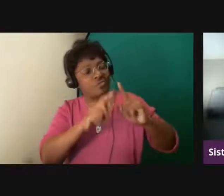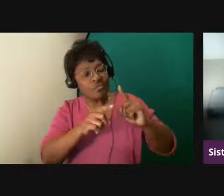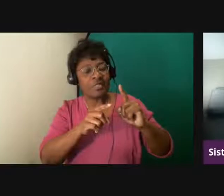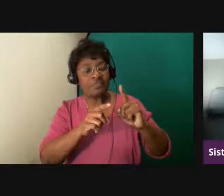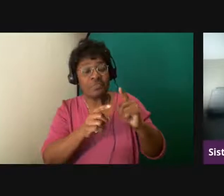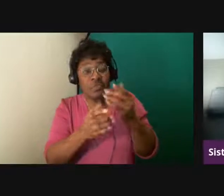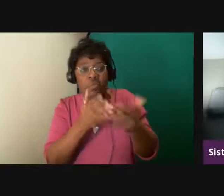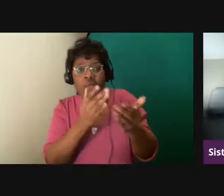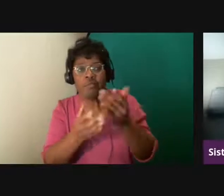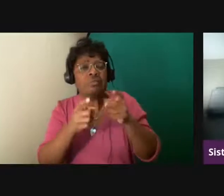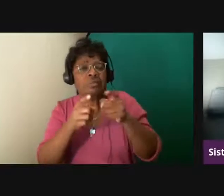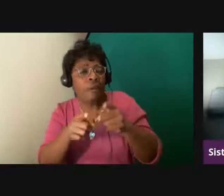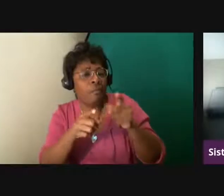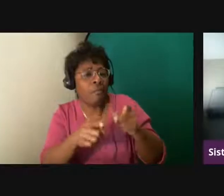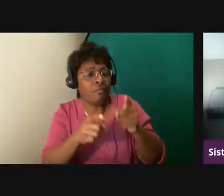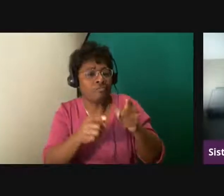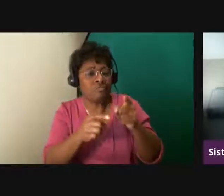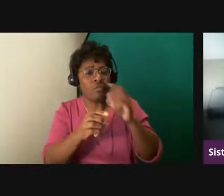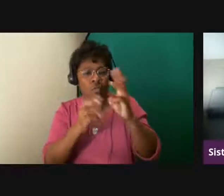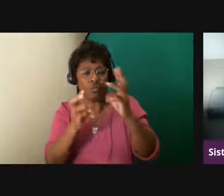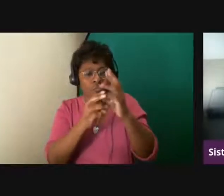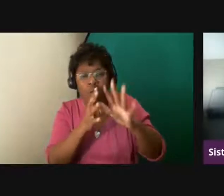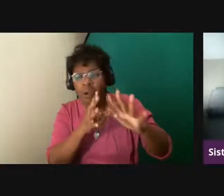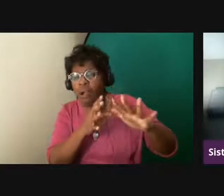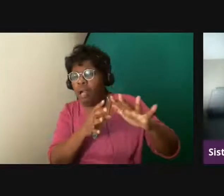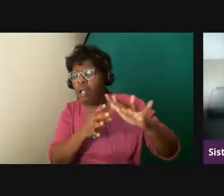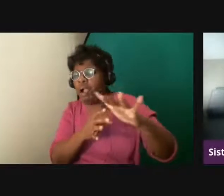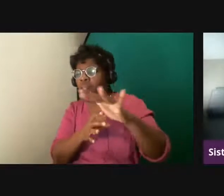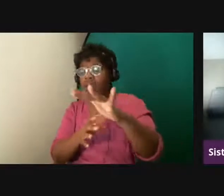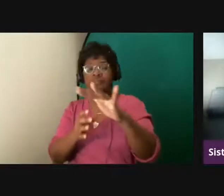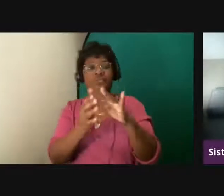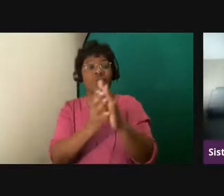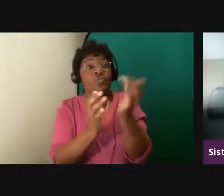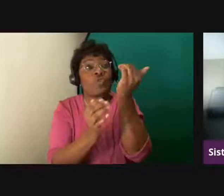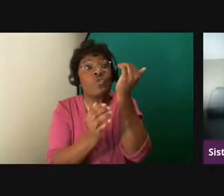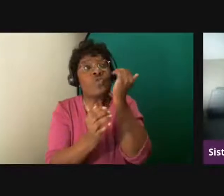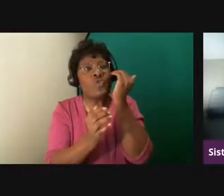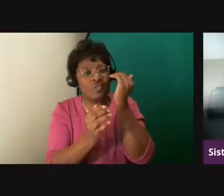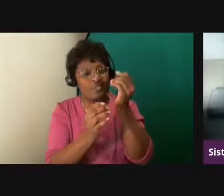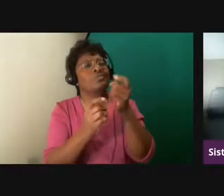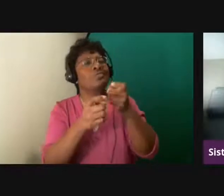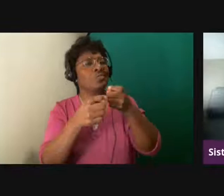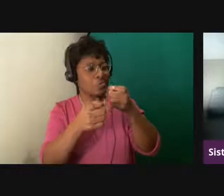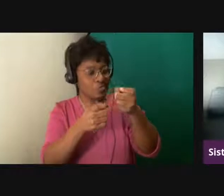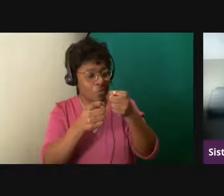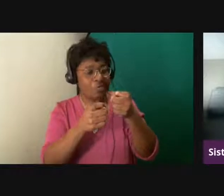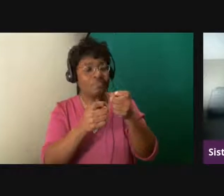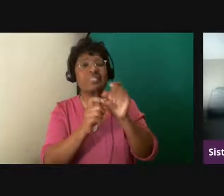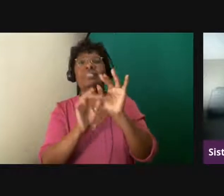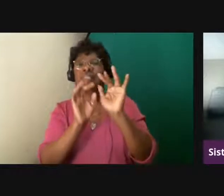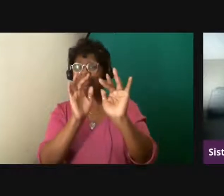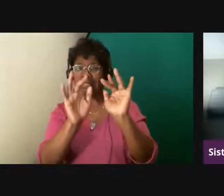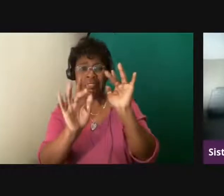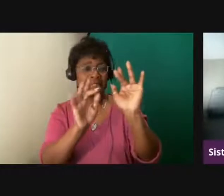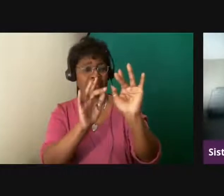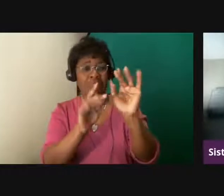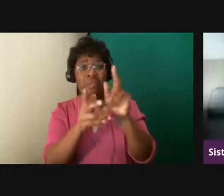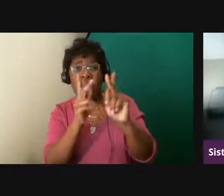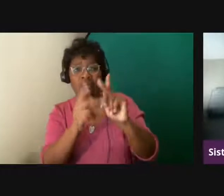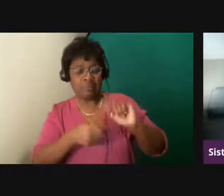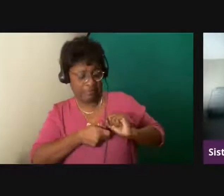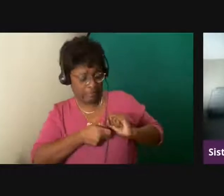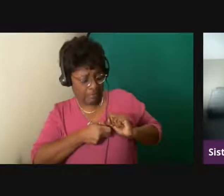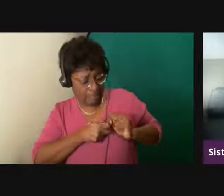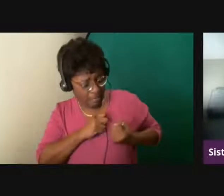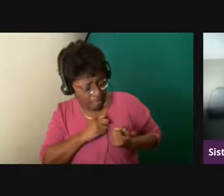God, we know that you have the answer at the end, Father God. So we ask you right now, Father God, that you touch those who are bereaving right now, Father God.